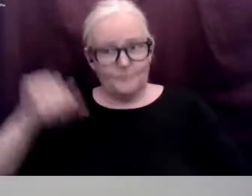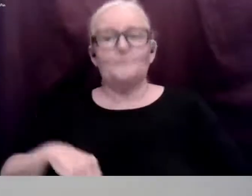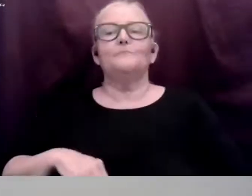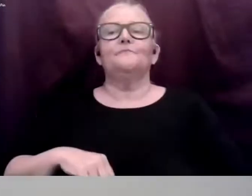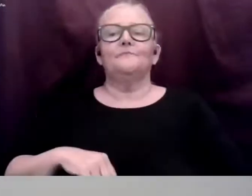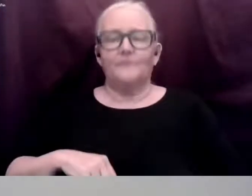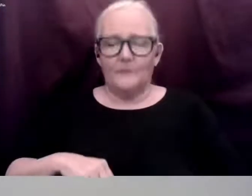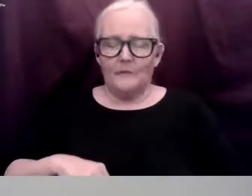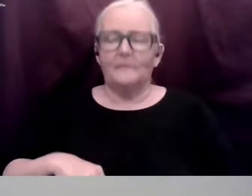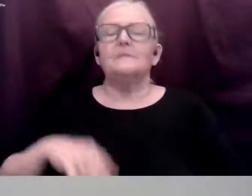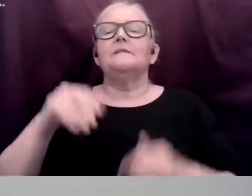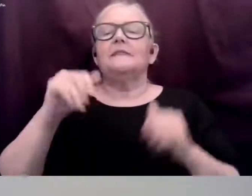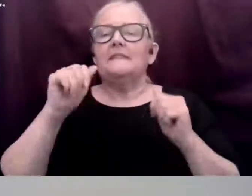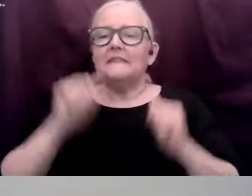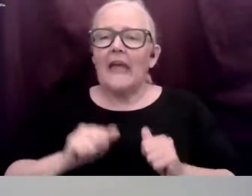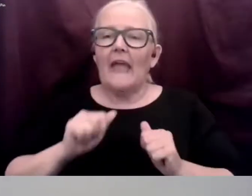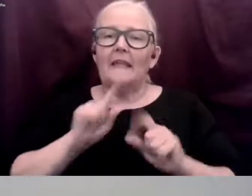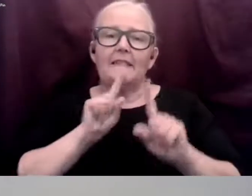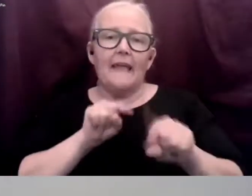our congregation.